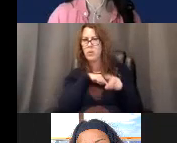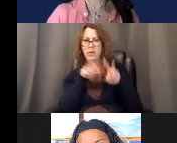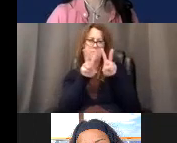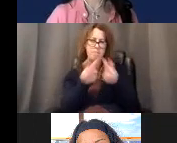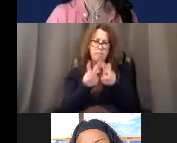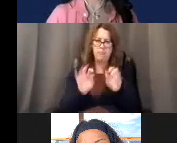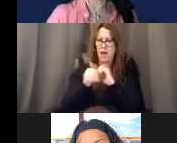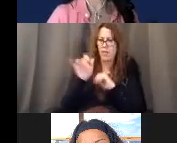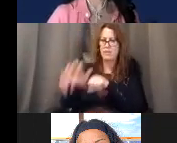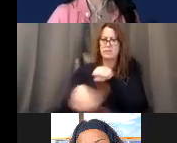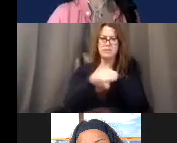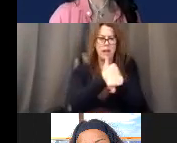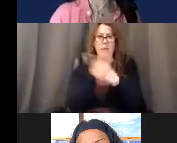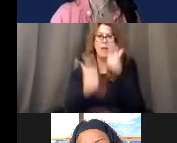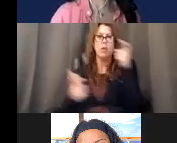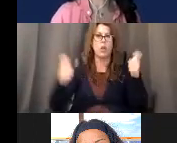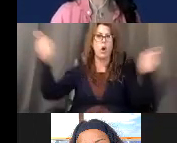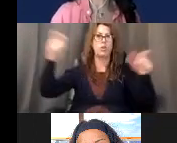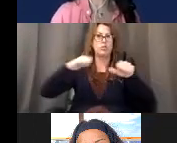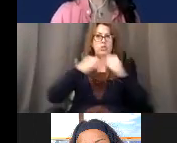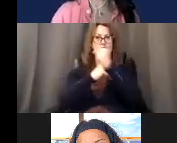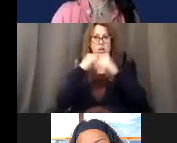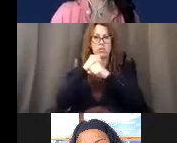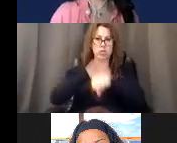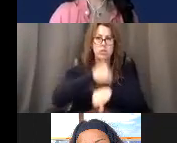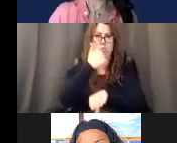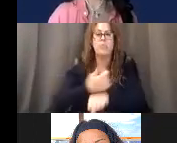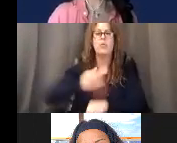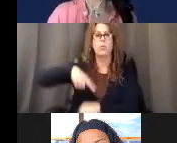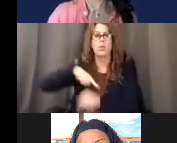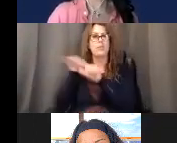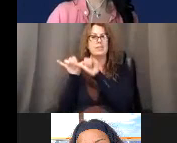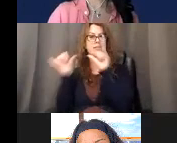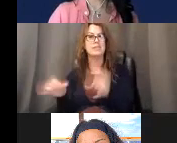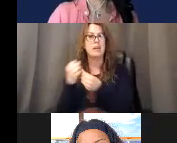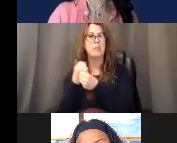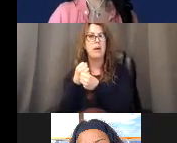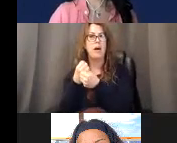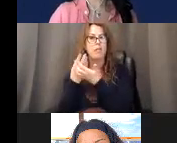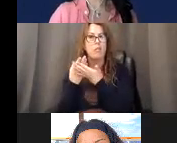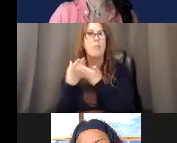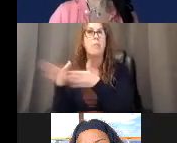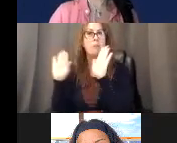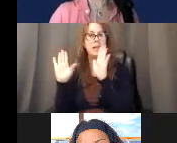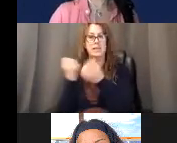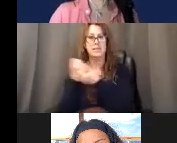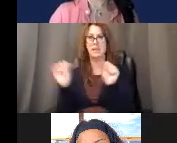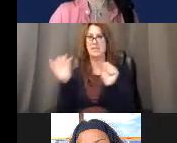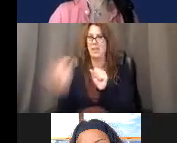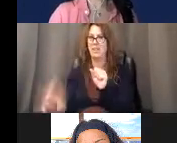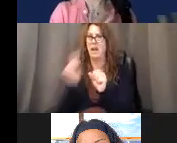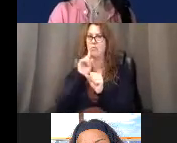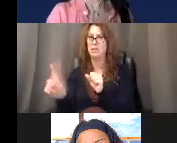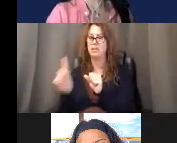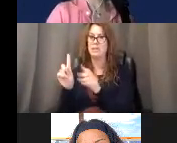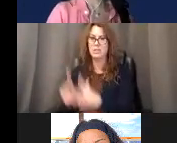system in which we all operate, is we have a system of public safety that's actually anchored in fear and violence. And